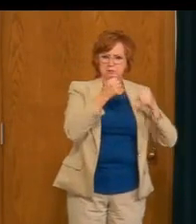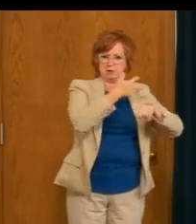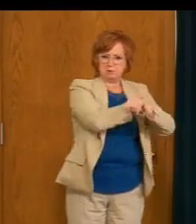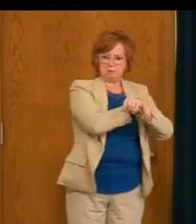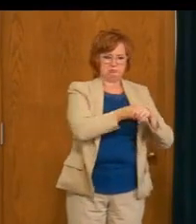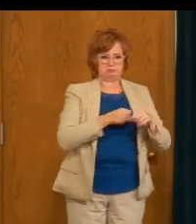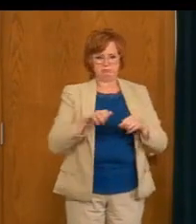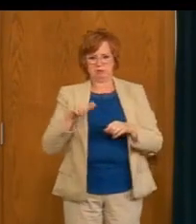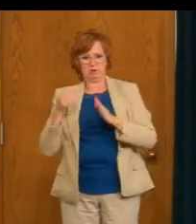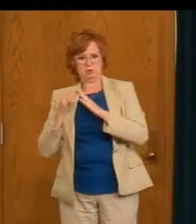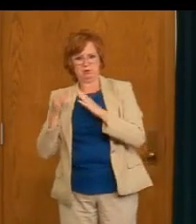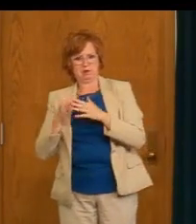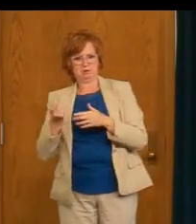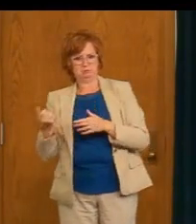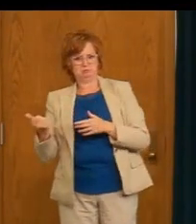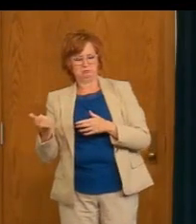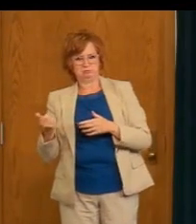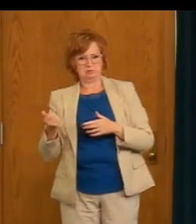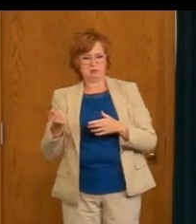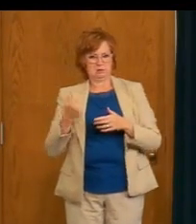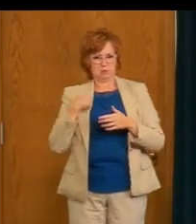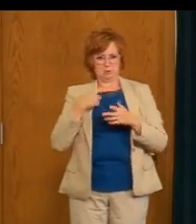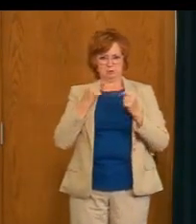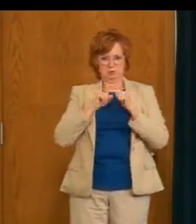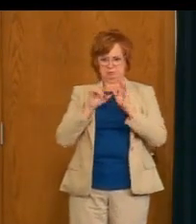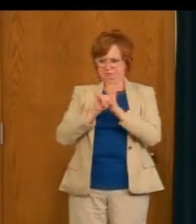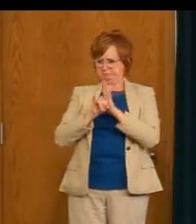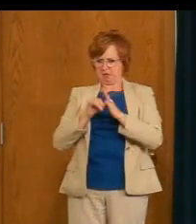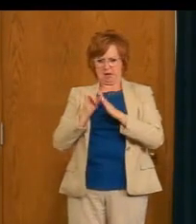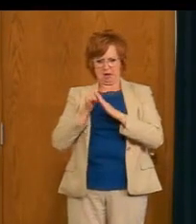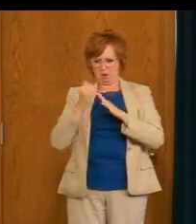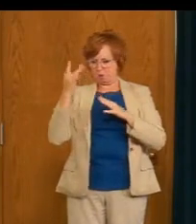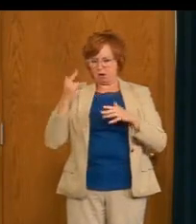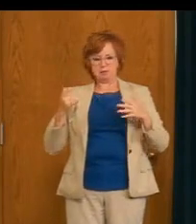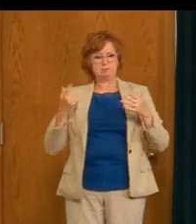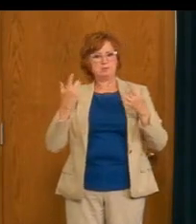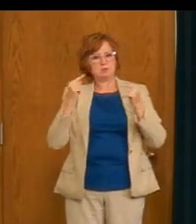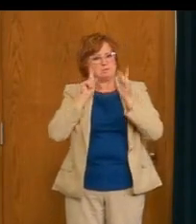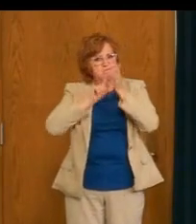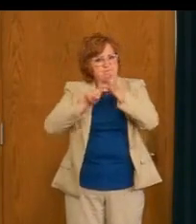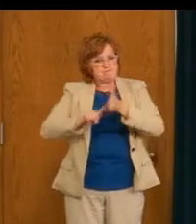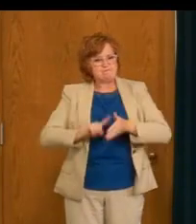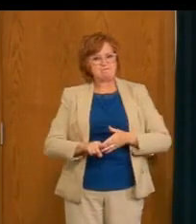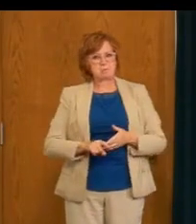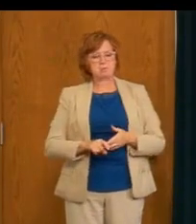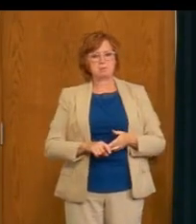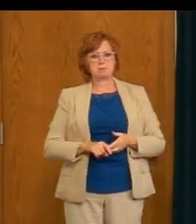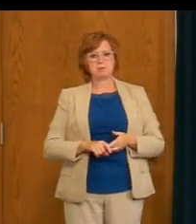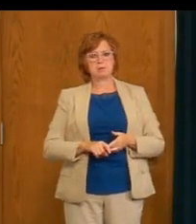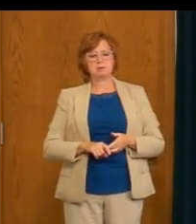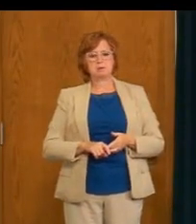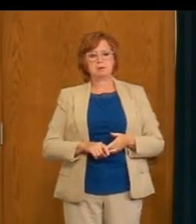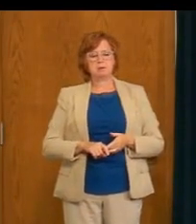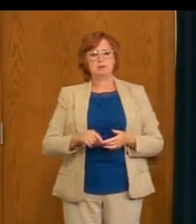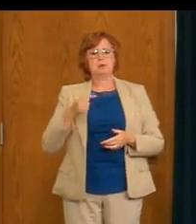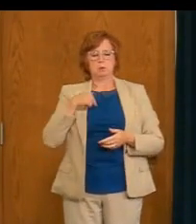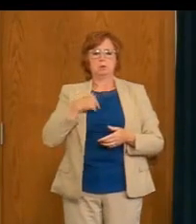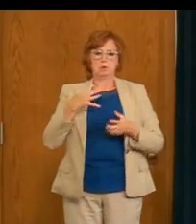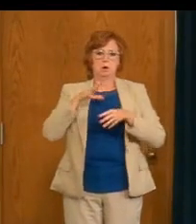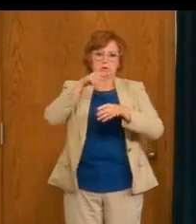variation, how issues of convenience can be addressed, issues of complacency can be addressed, and if there's any questions